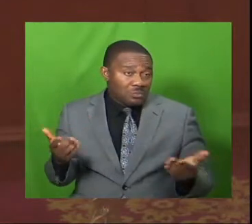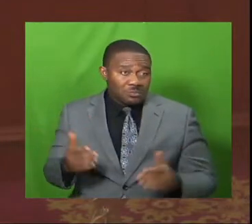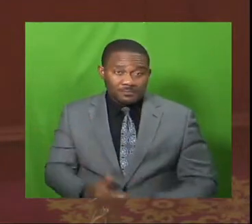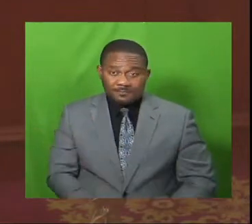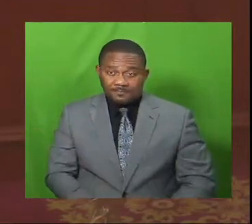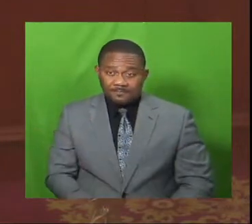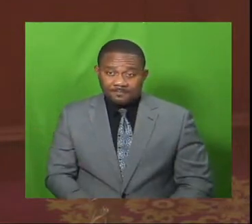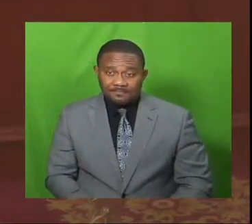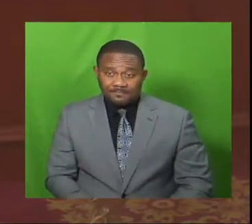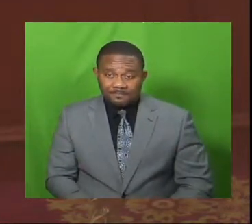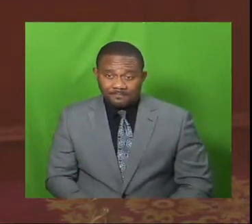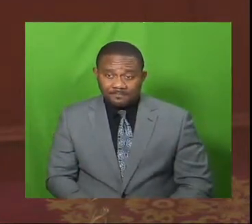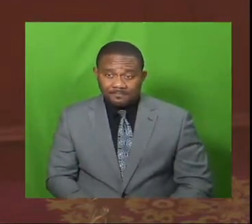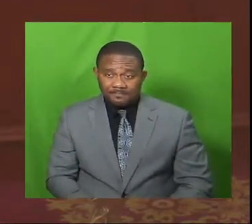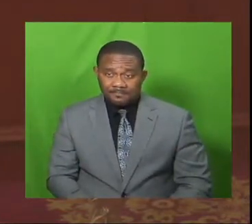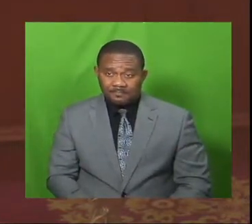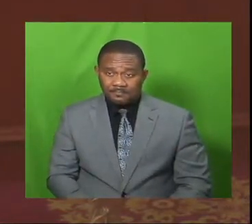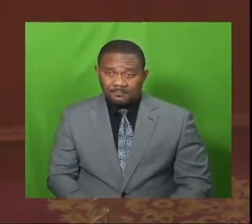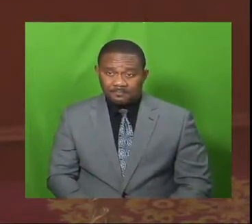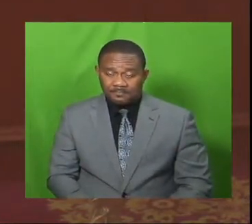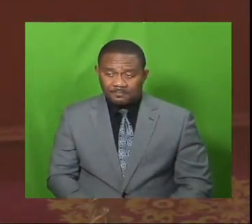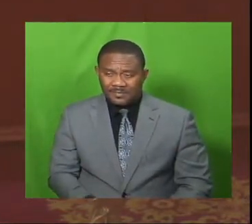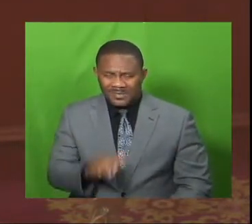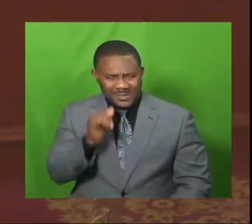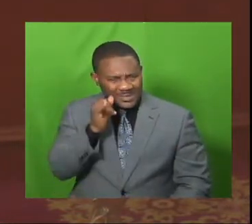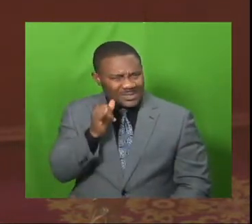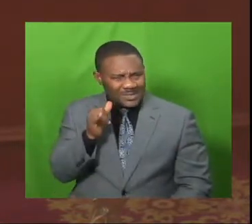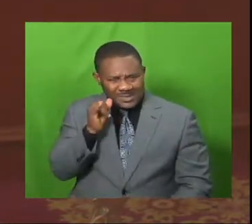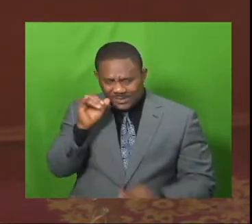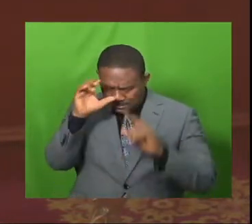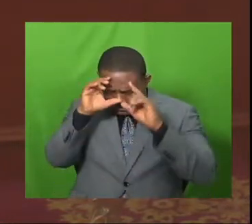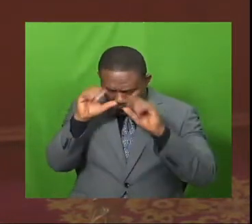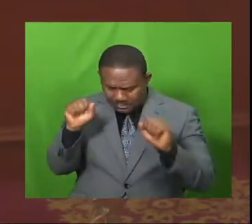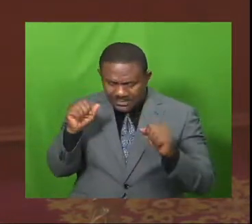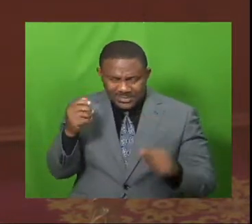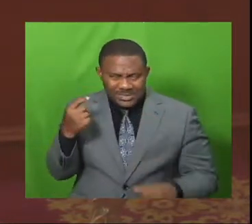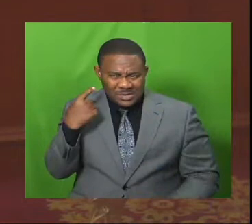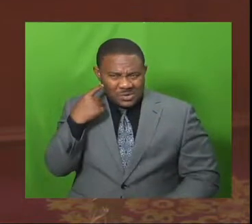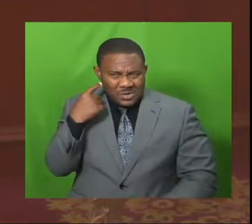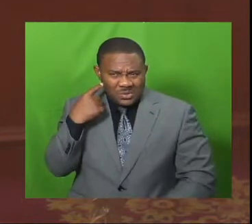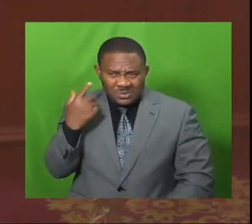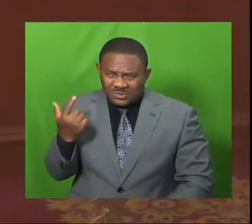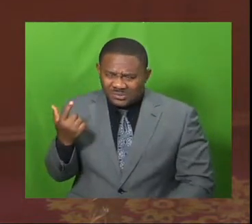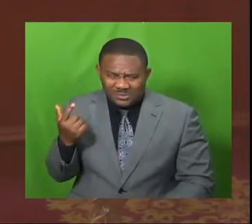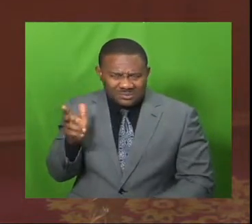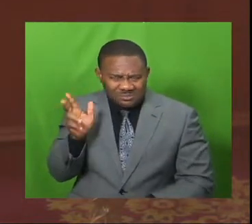is very clear that if you listen to the president yesterday, I, as a member of the political